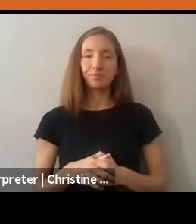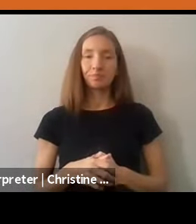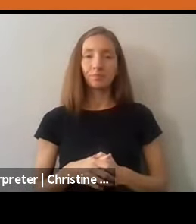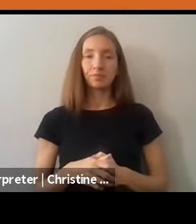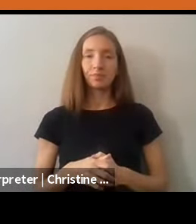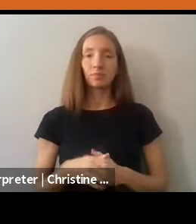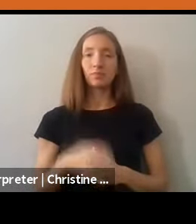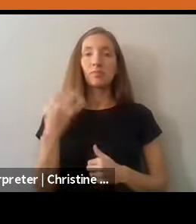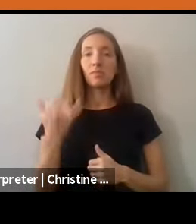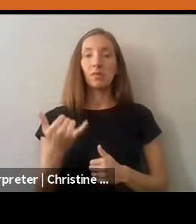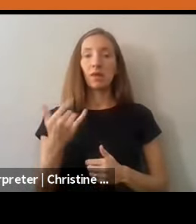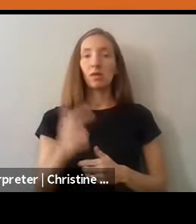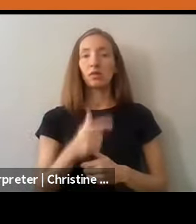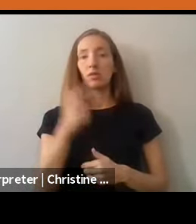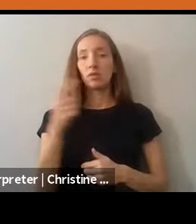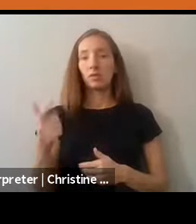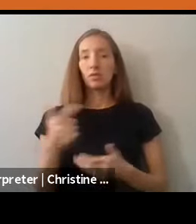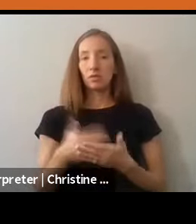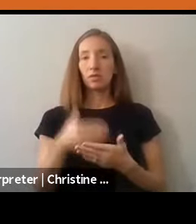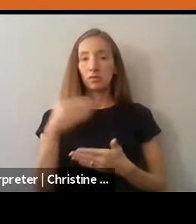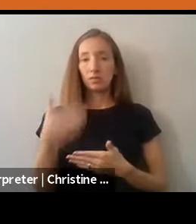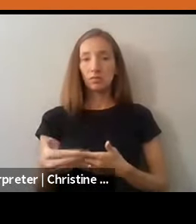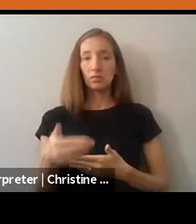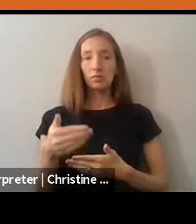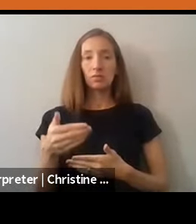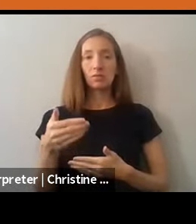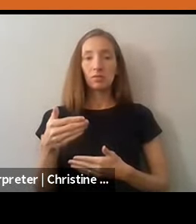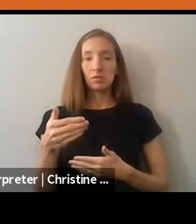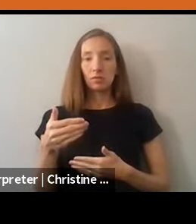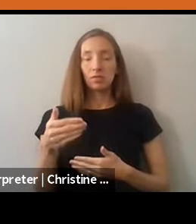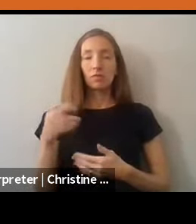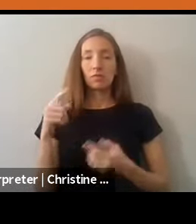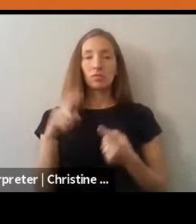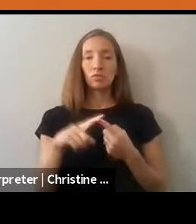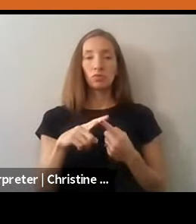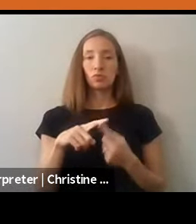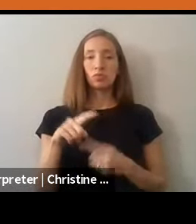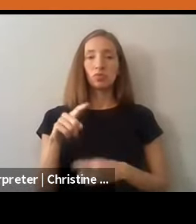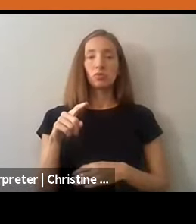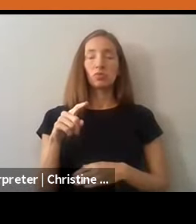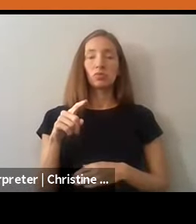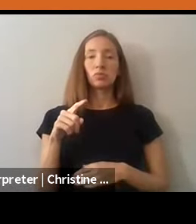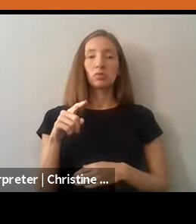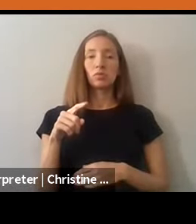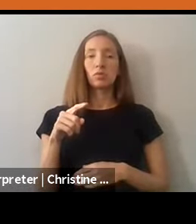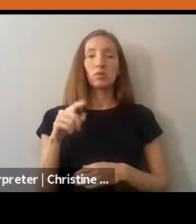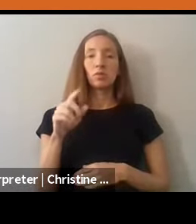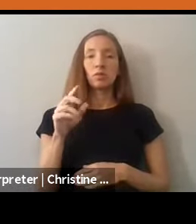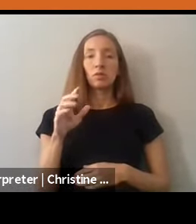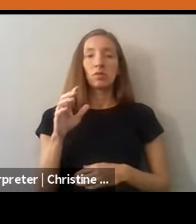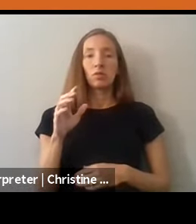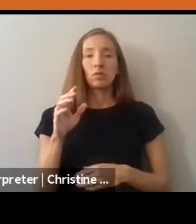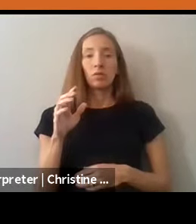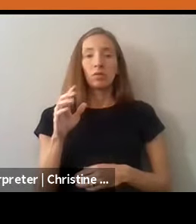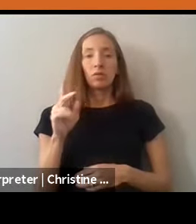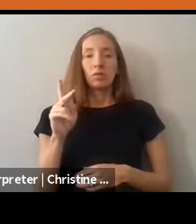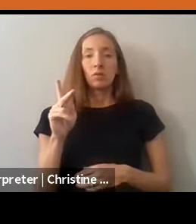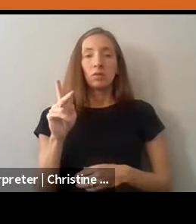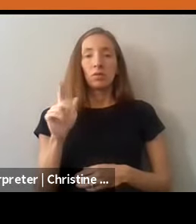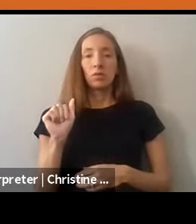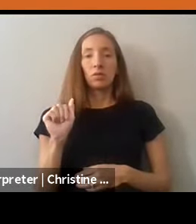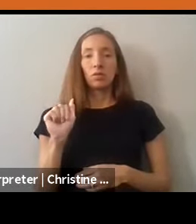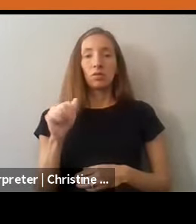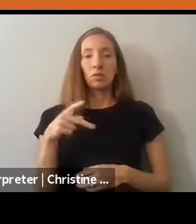I'm moving now to Kalpana Viswanath, who is the co-founder and CEO of Safety Pin, which is a global coalition